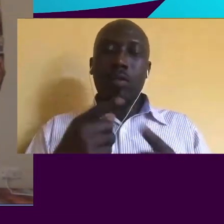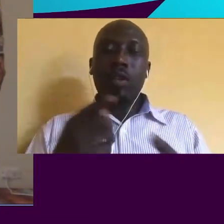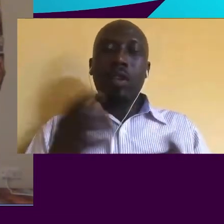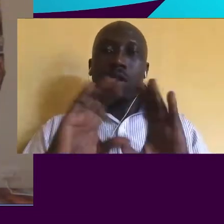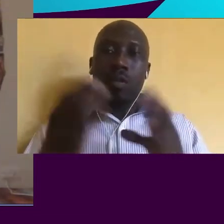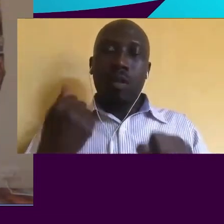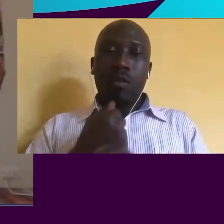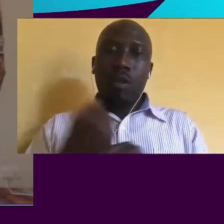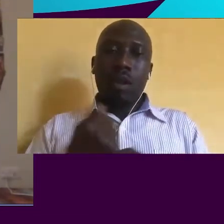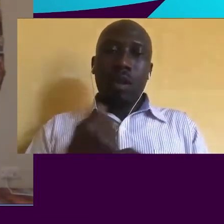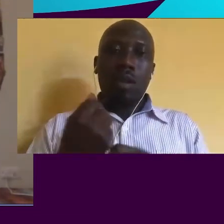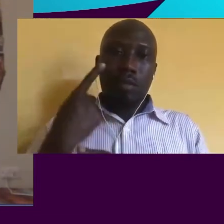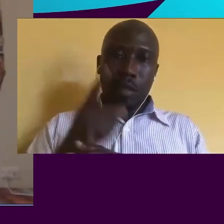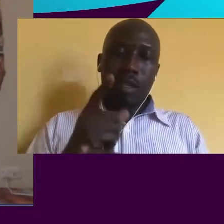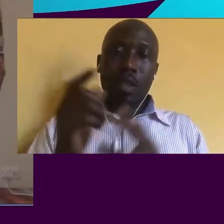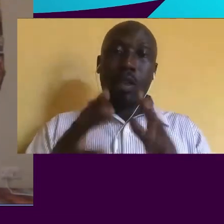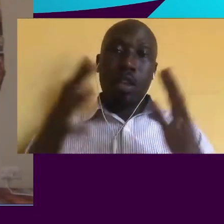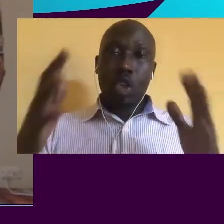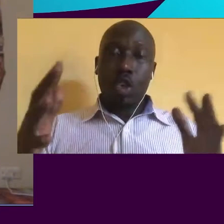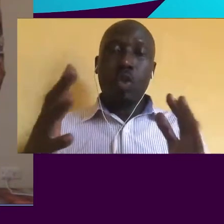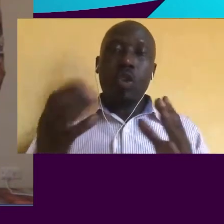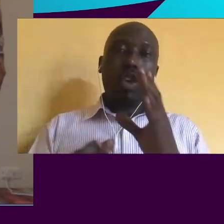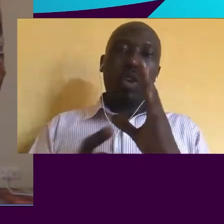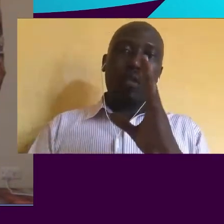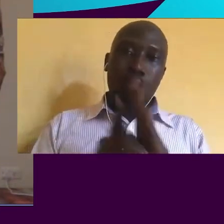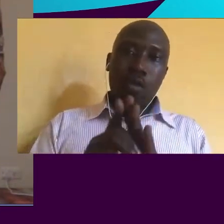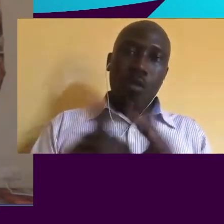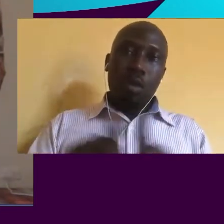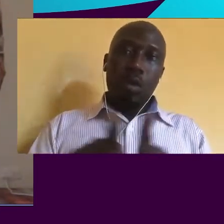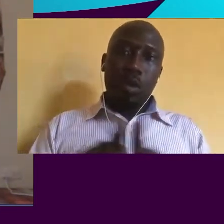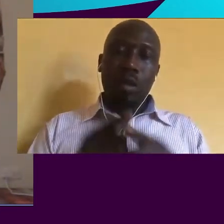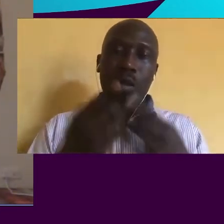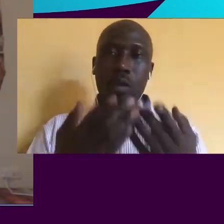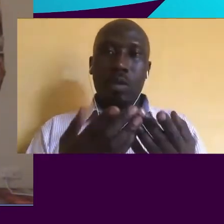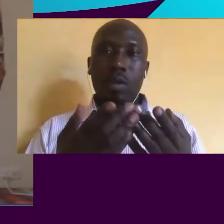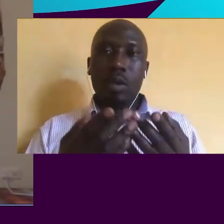growth in Uganda in girls' football participation.